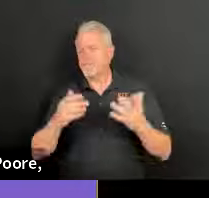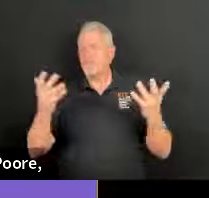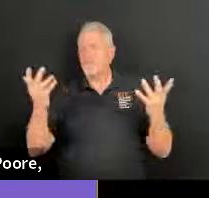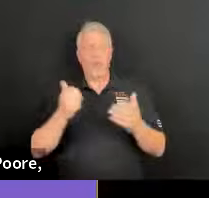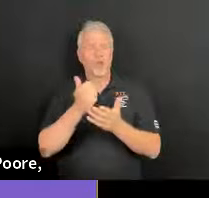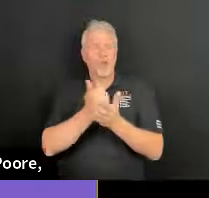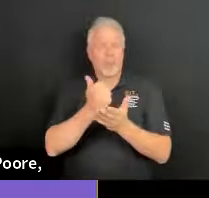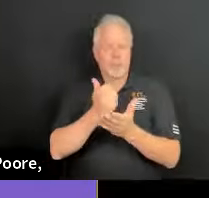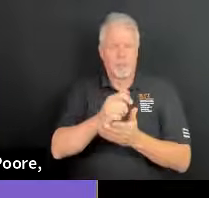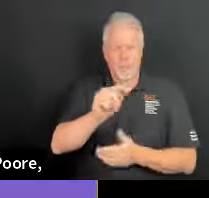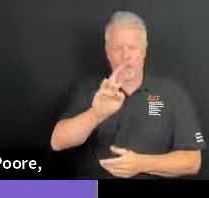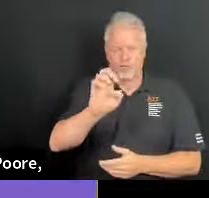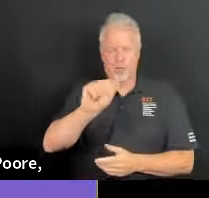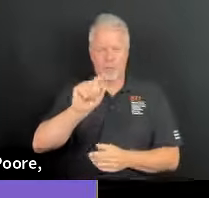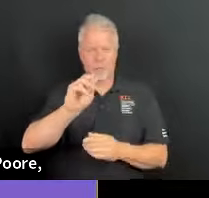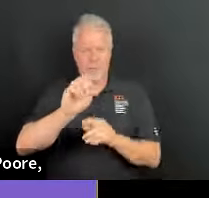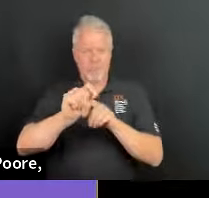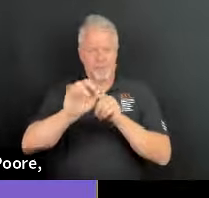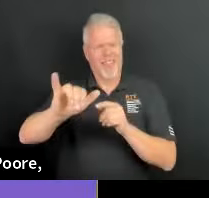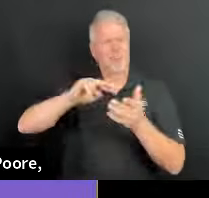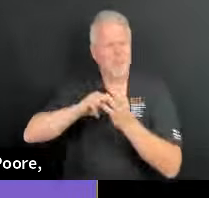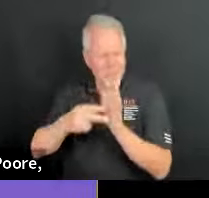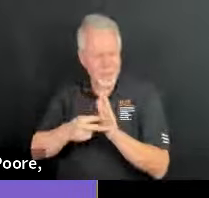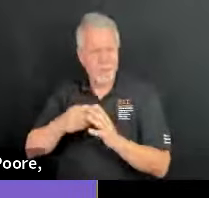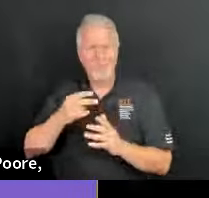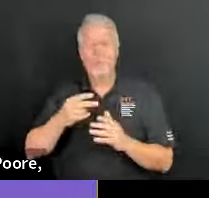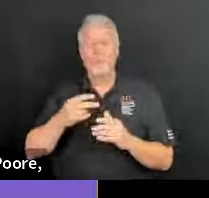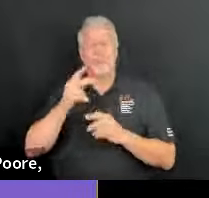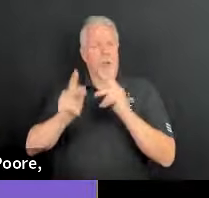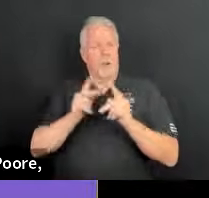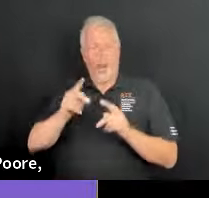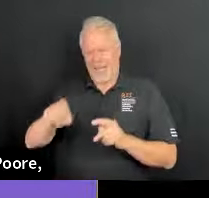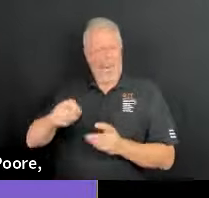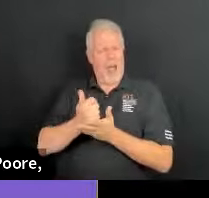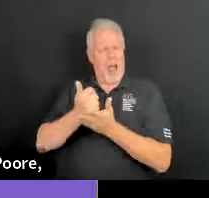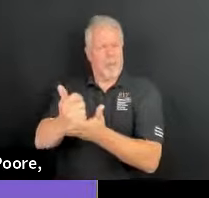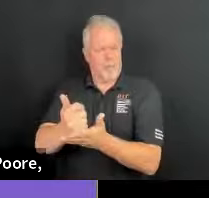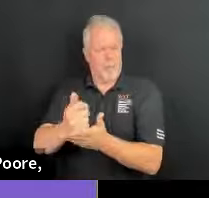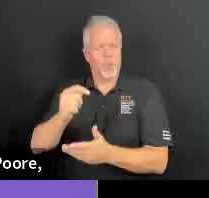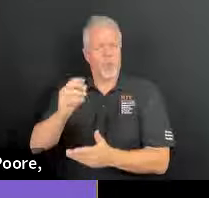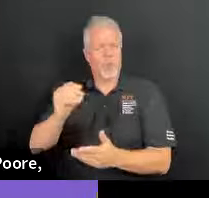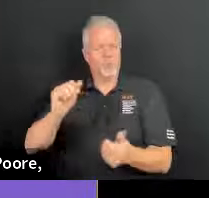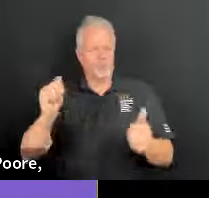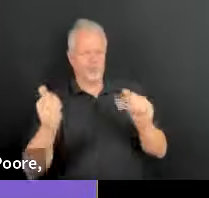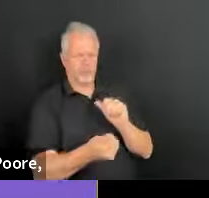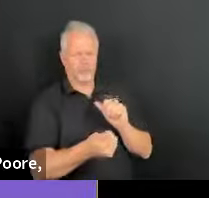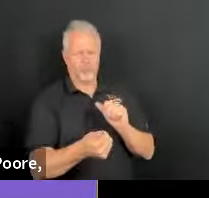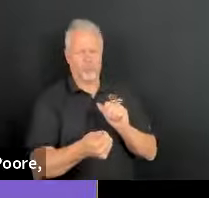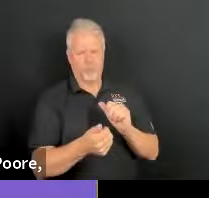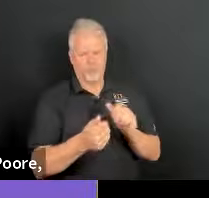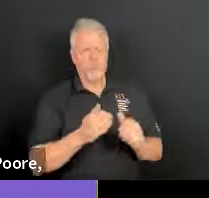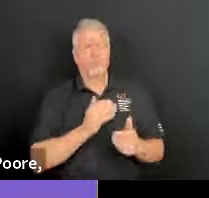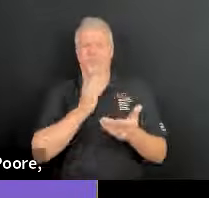us some information to work with. When we're talking about treatment, we know that people need